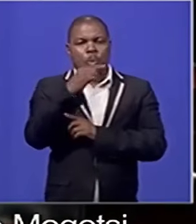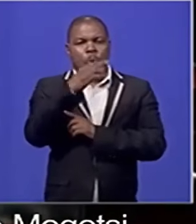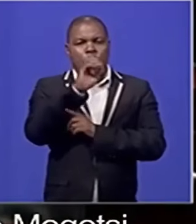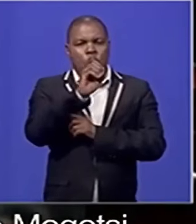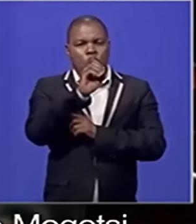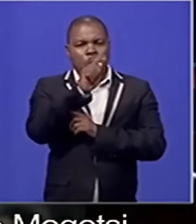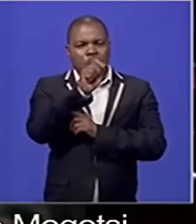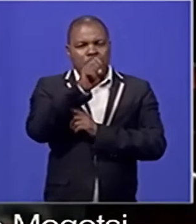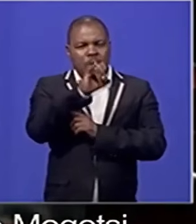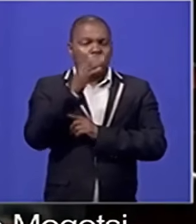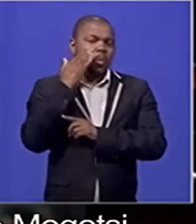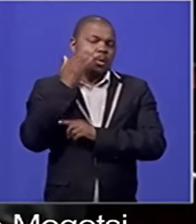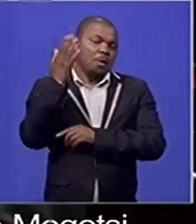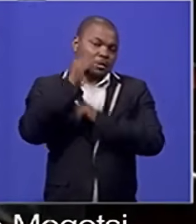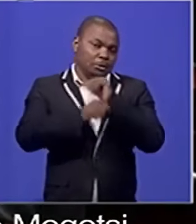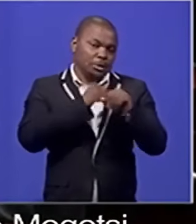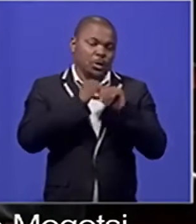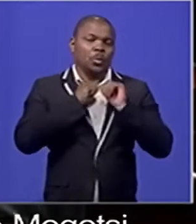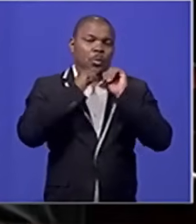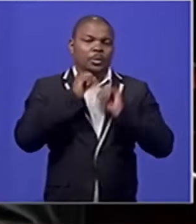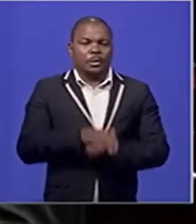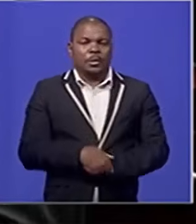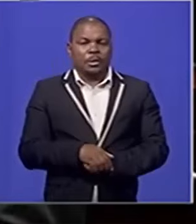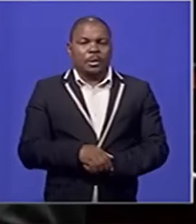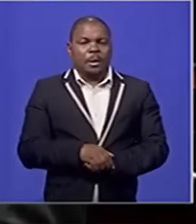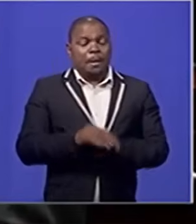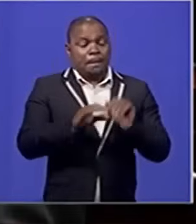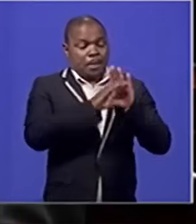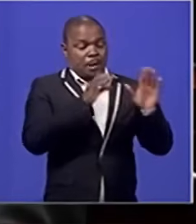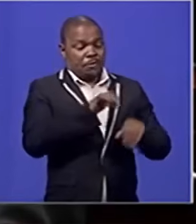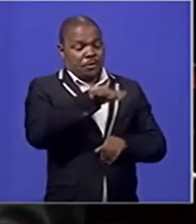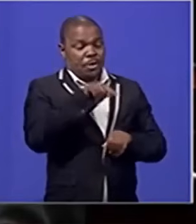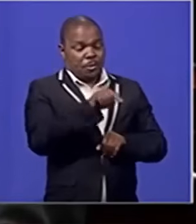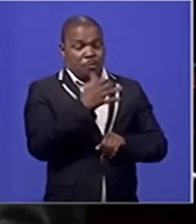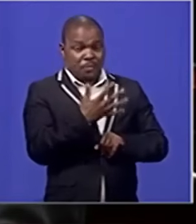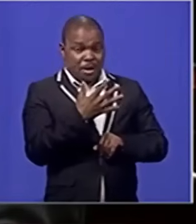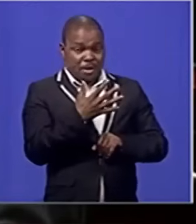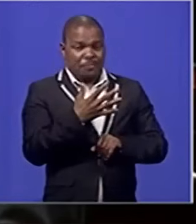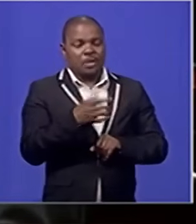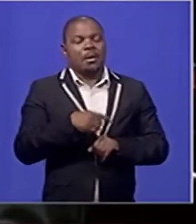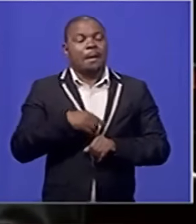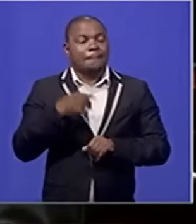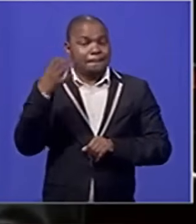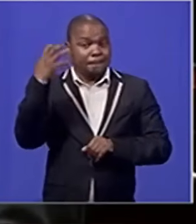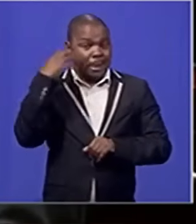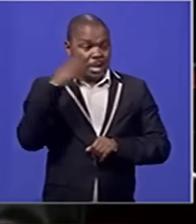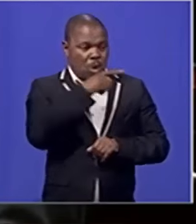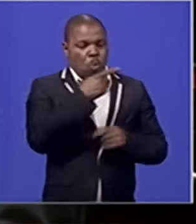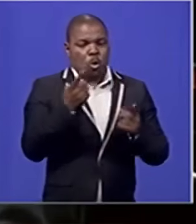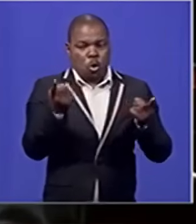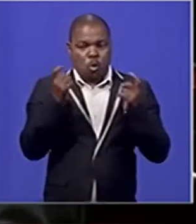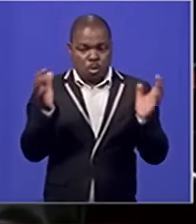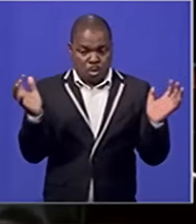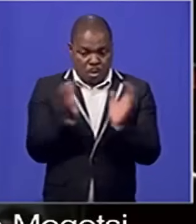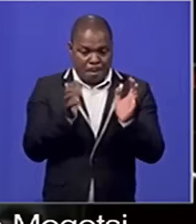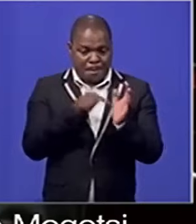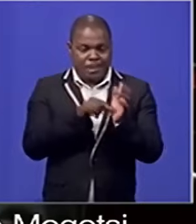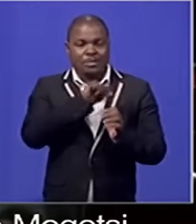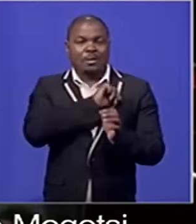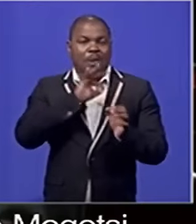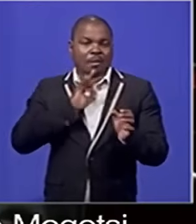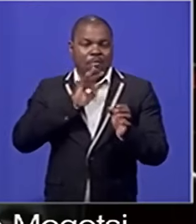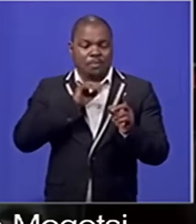20 August in paragraph 55.5 the minister called a staff meeting and